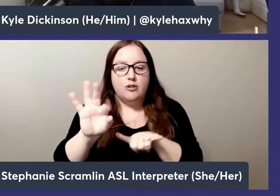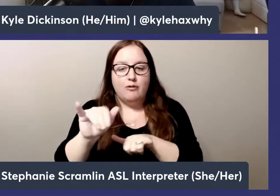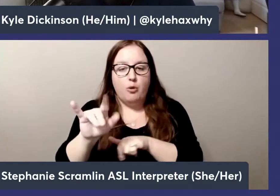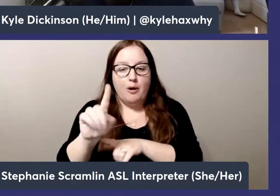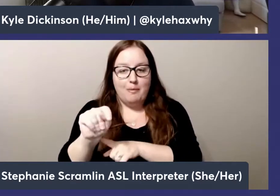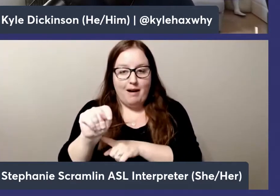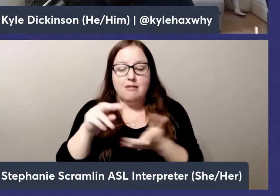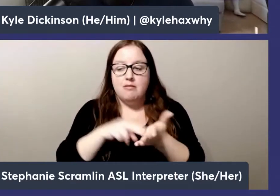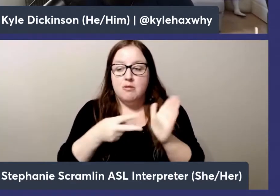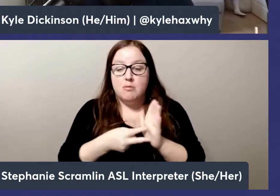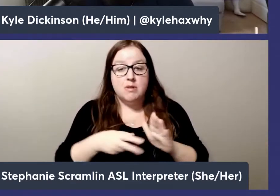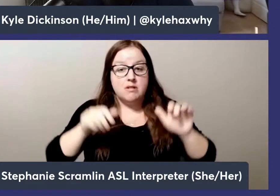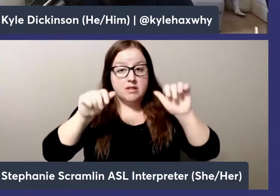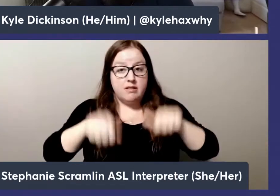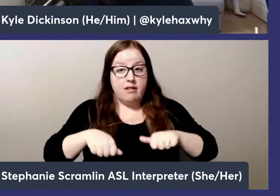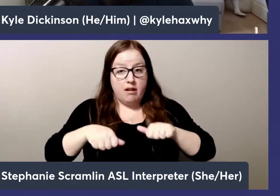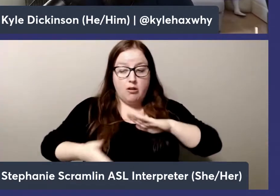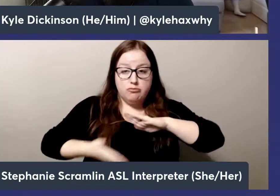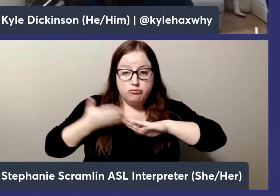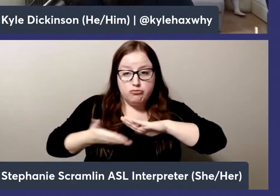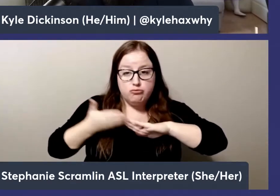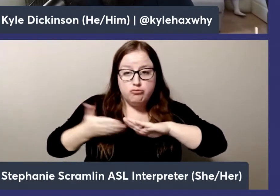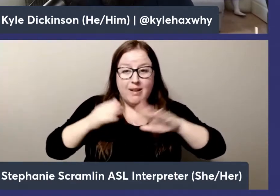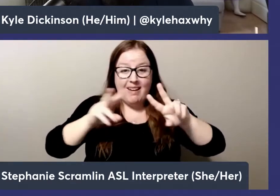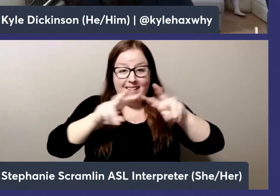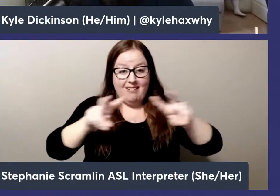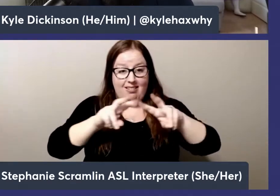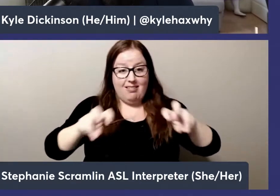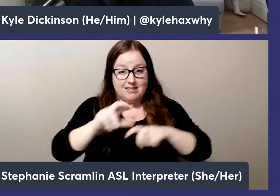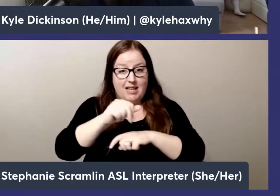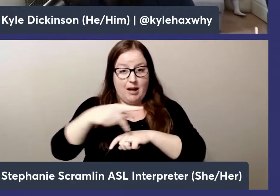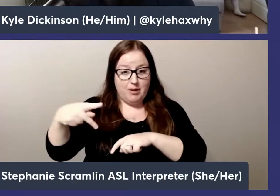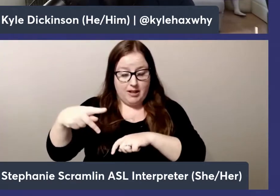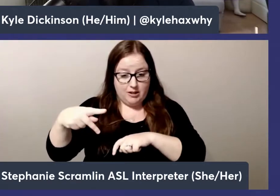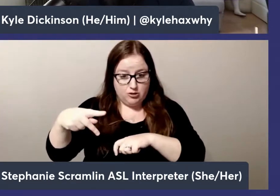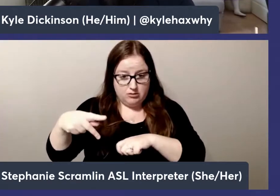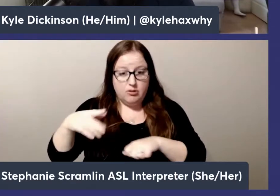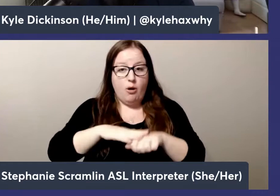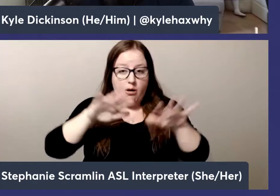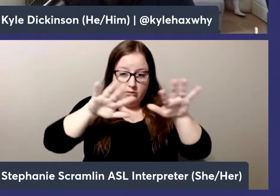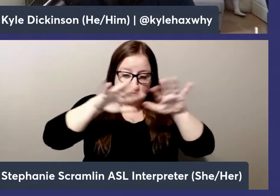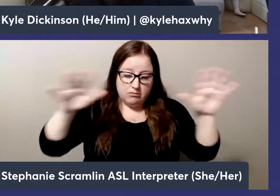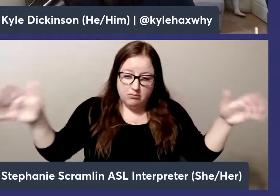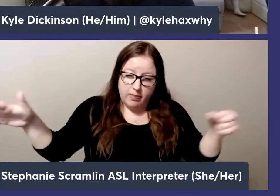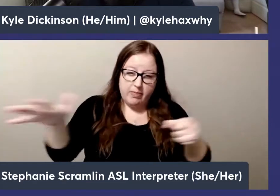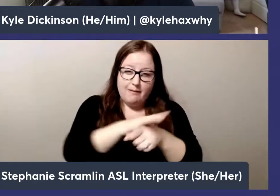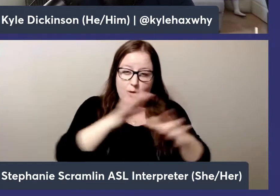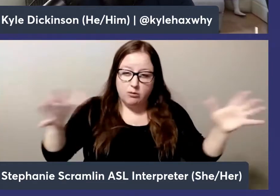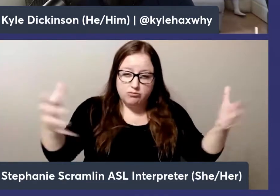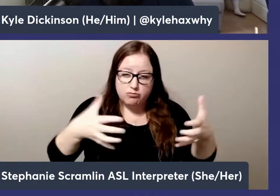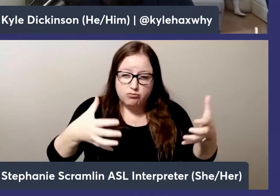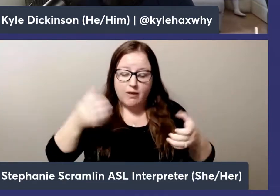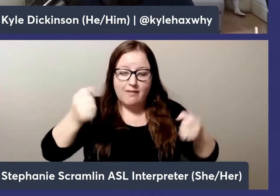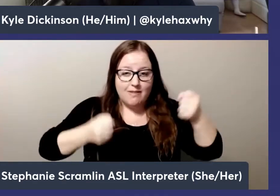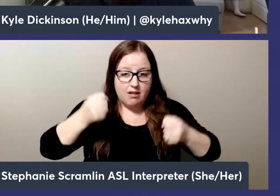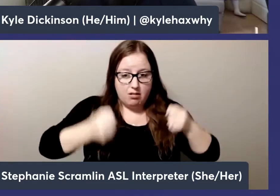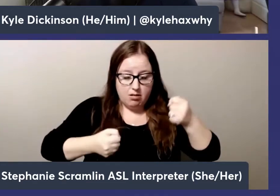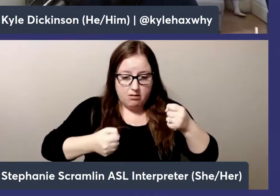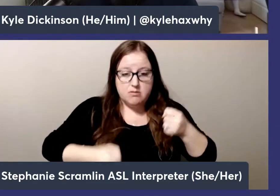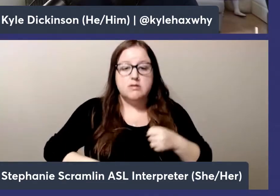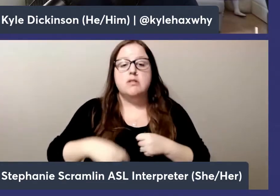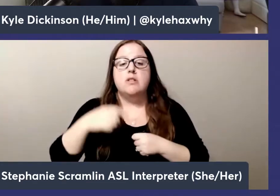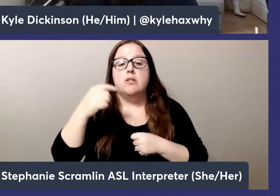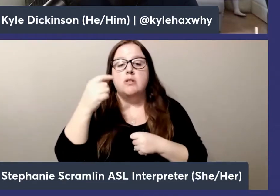that they can run analytics applications on their entire fleet of vehicles. And an application that runs on one type of